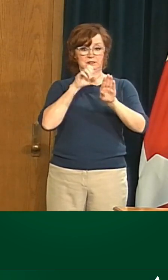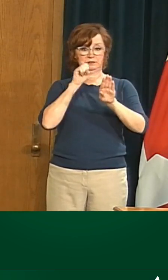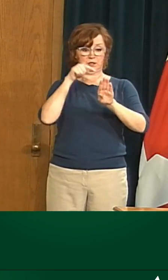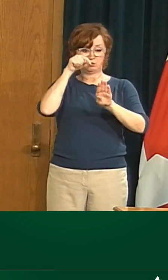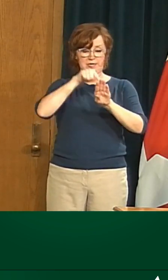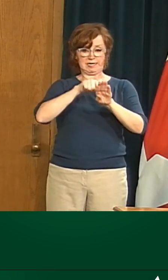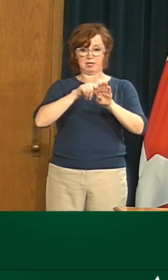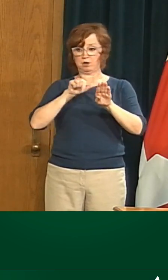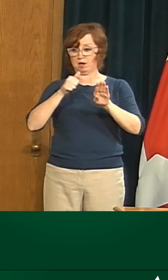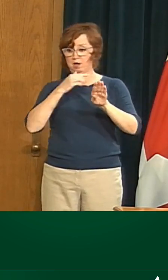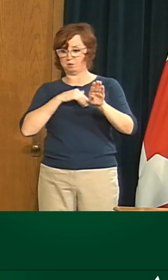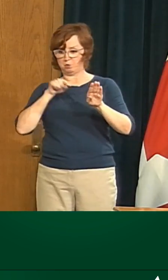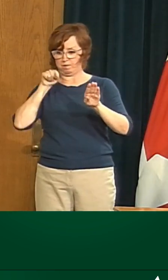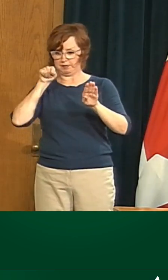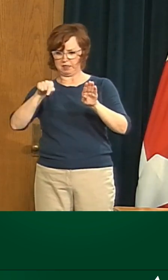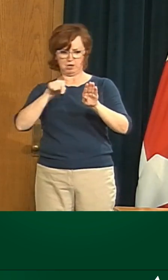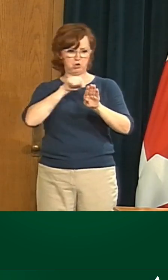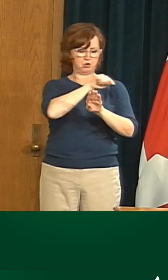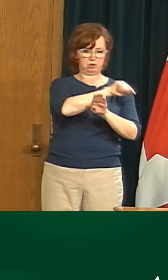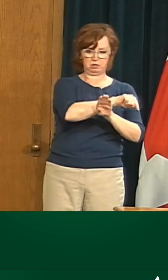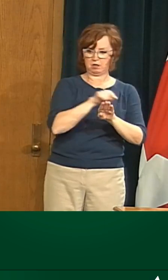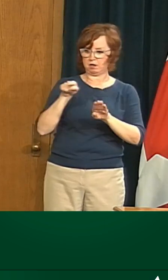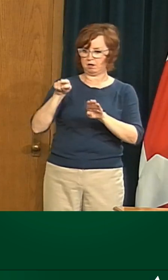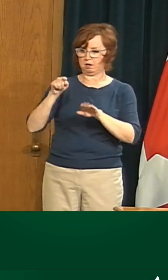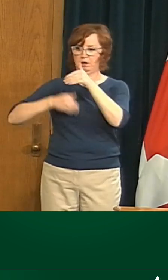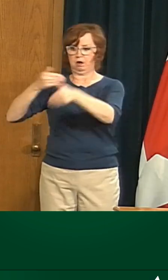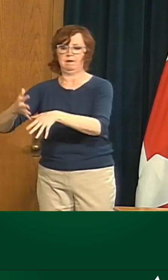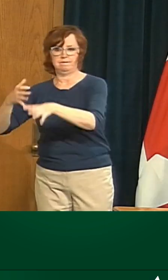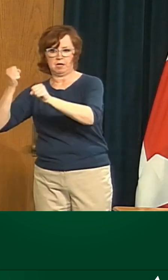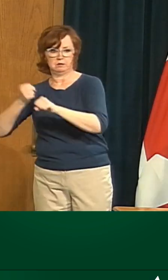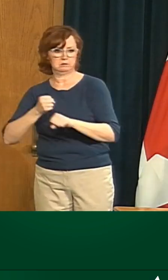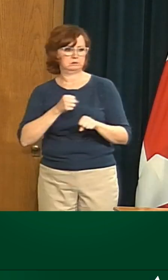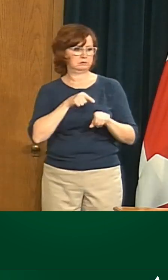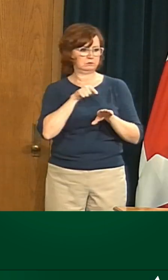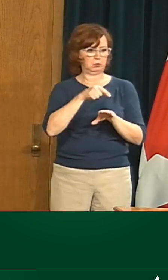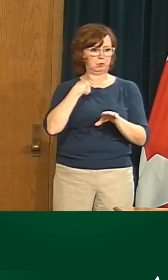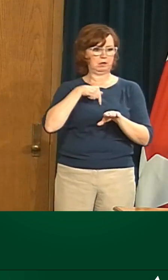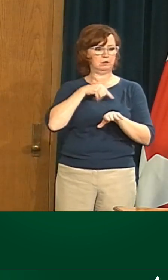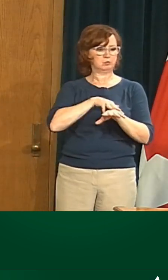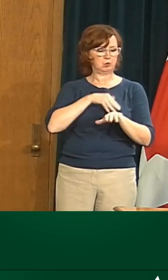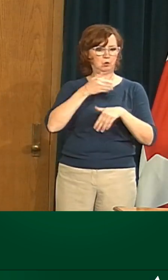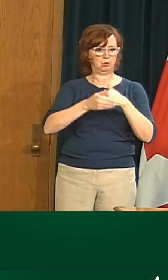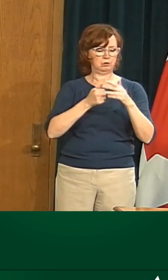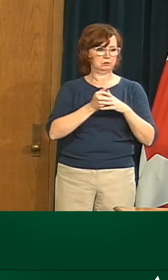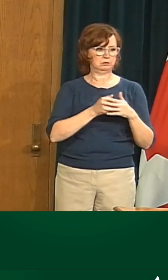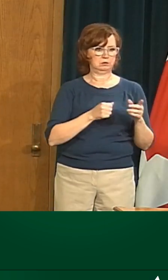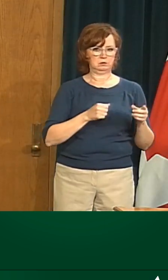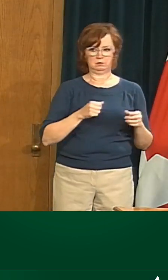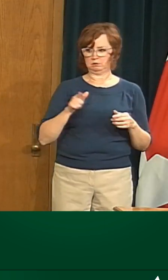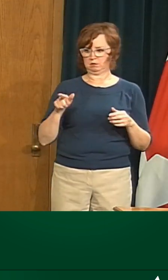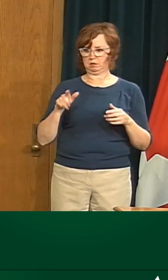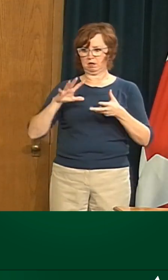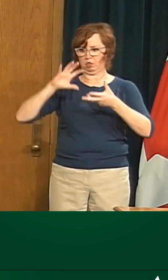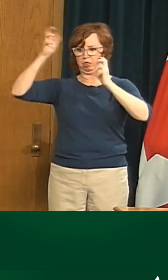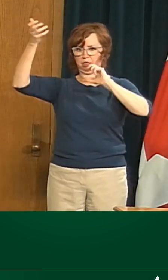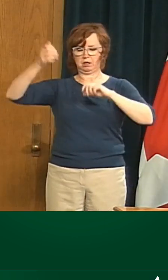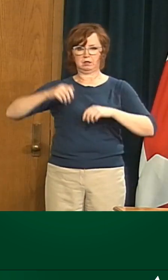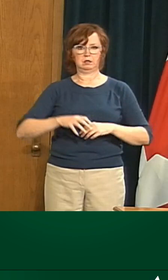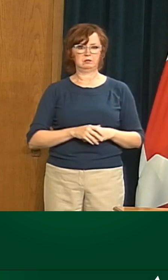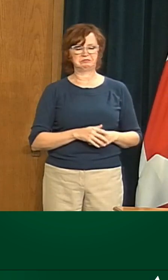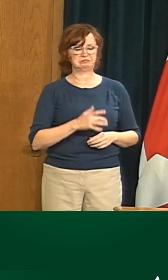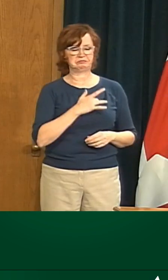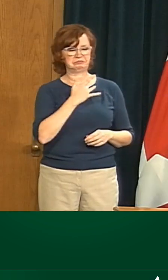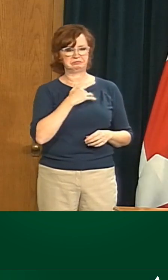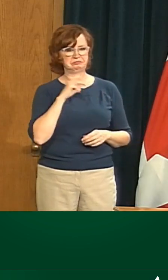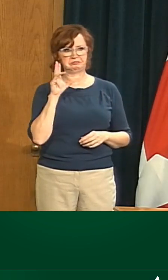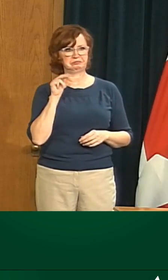province? Well, I don't think there's a risk either way with provinces lifting restrictions or looking at how they are going to reopen certain